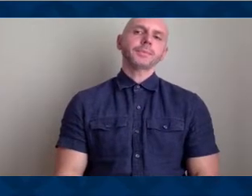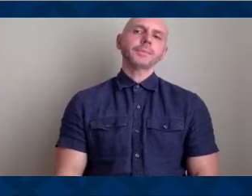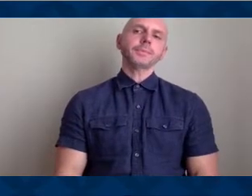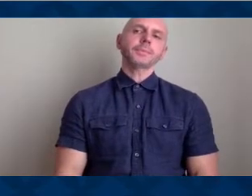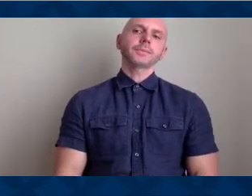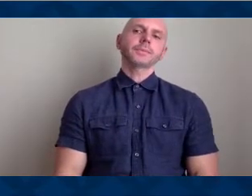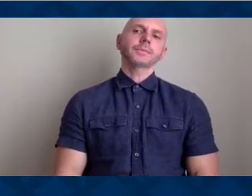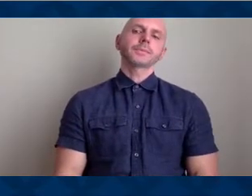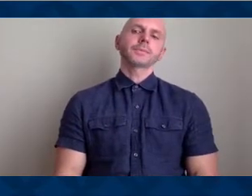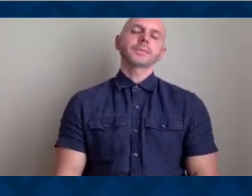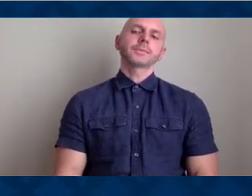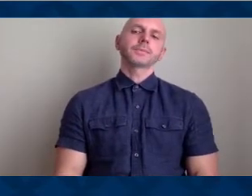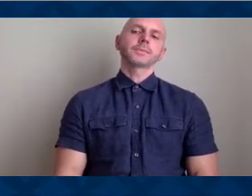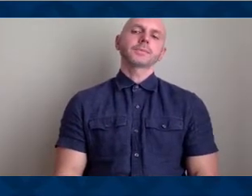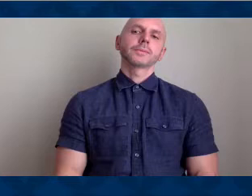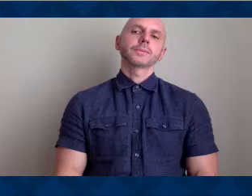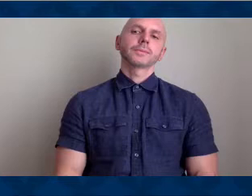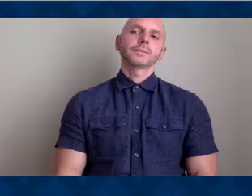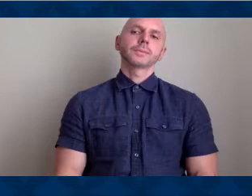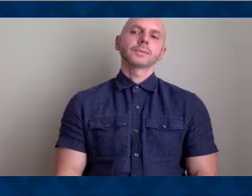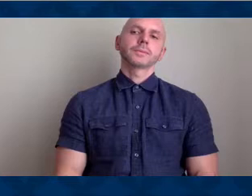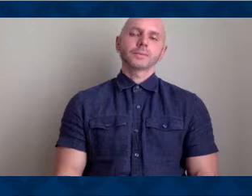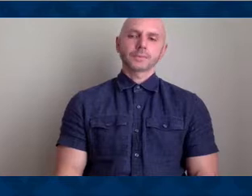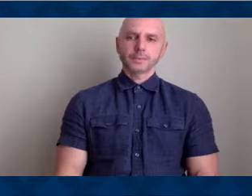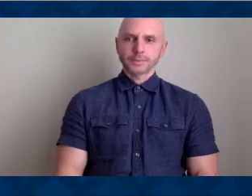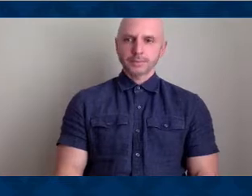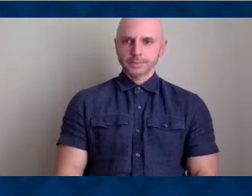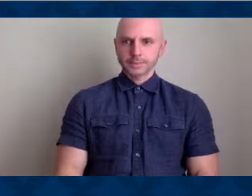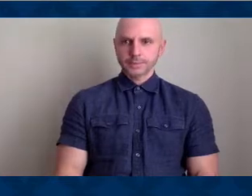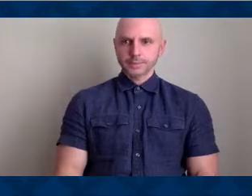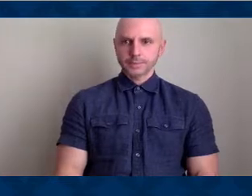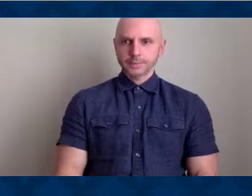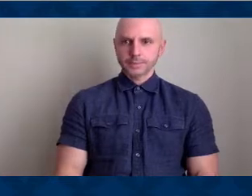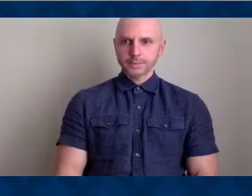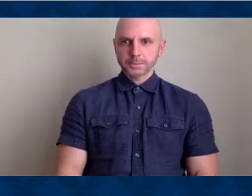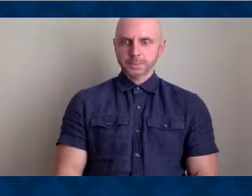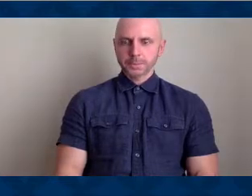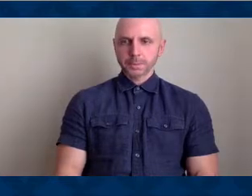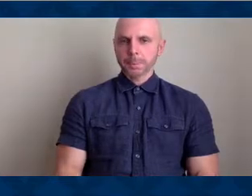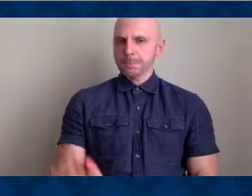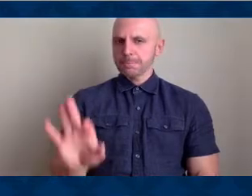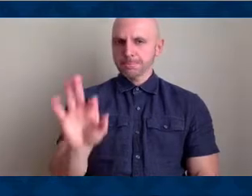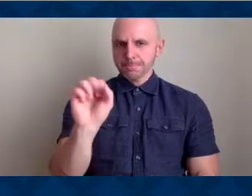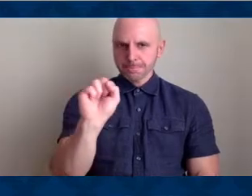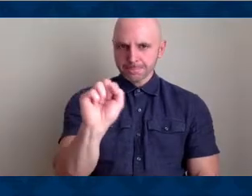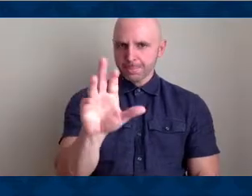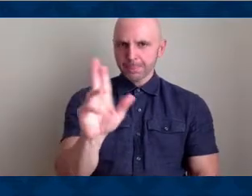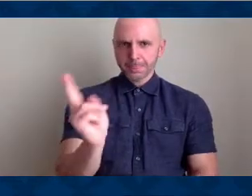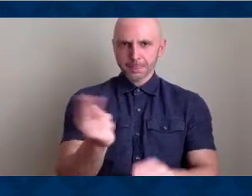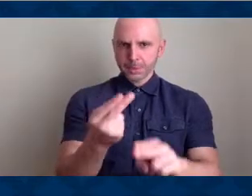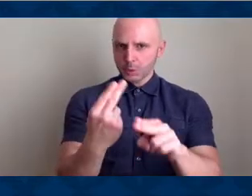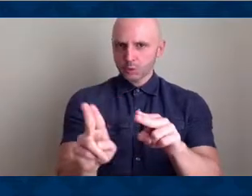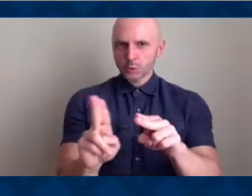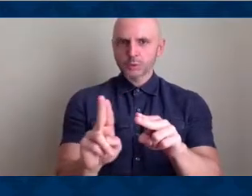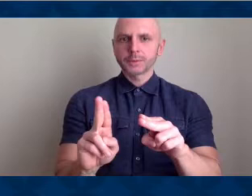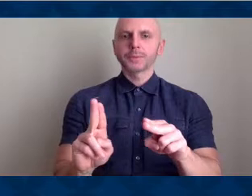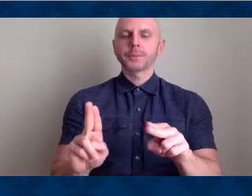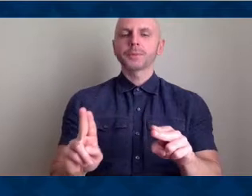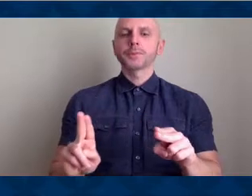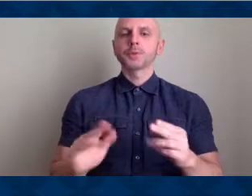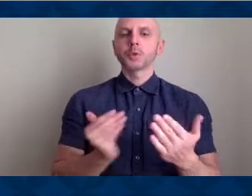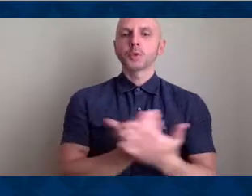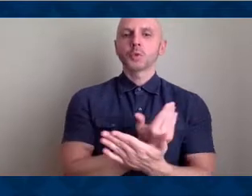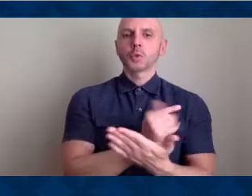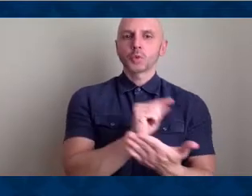I'm looking carefully. Yes, just quickly, very briefly, we have a new graduate diploma in immigration